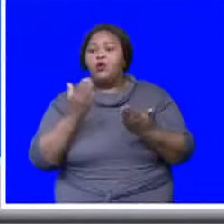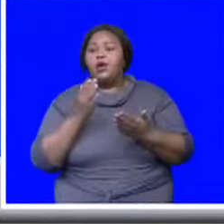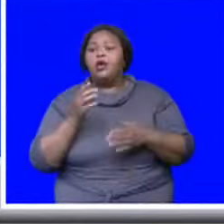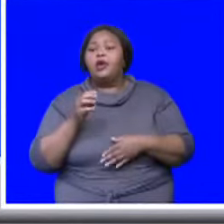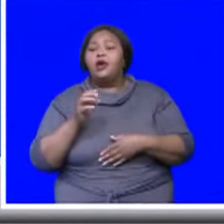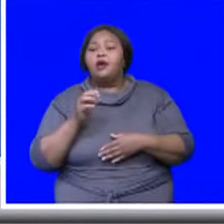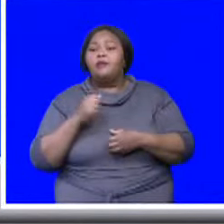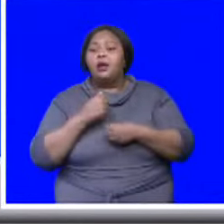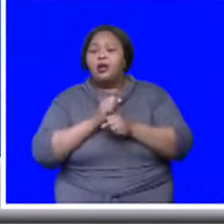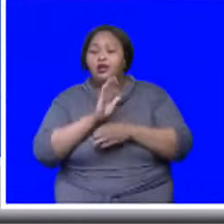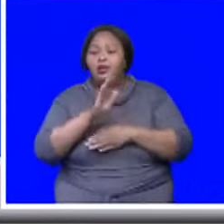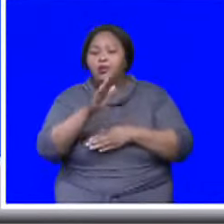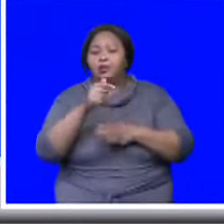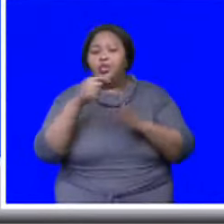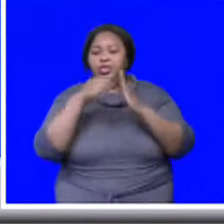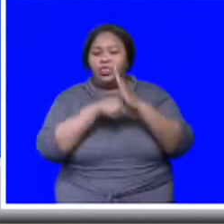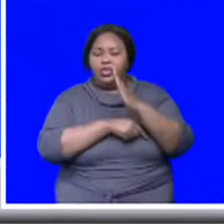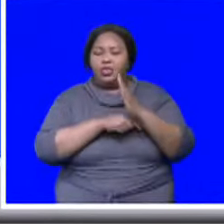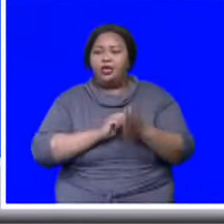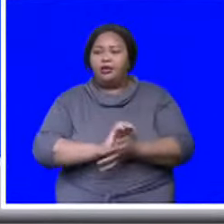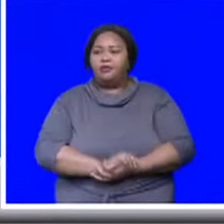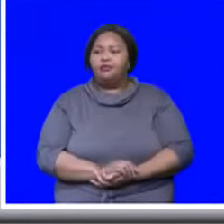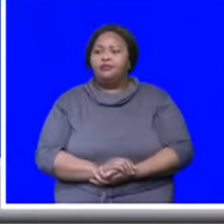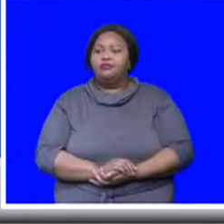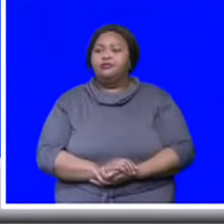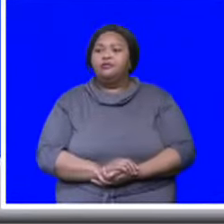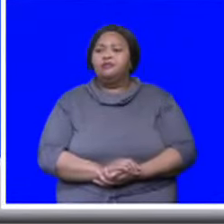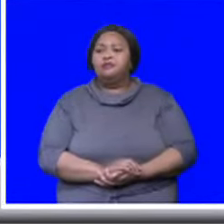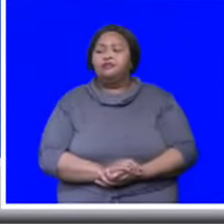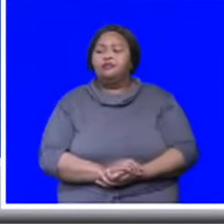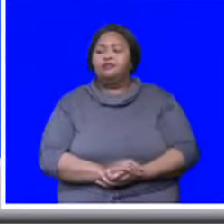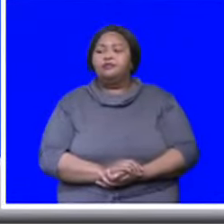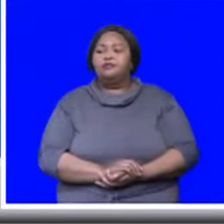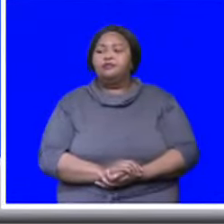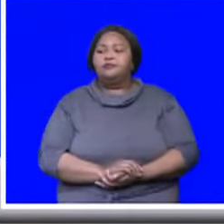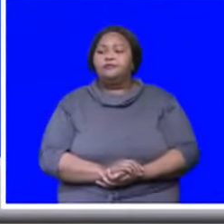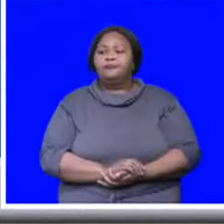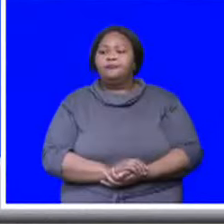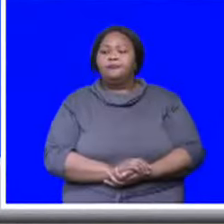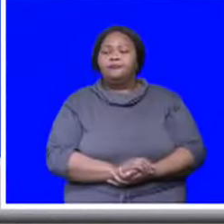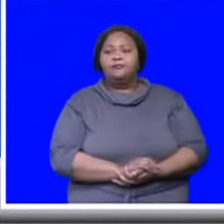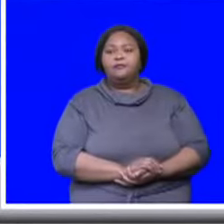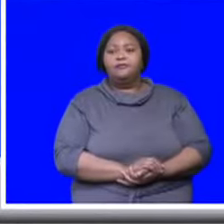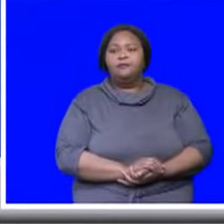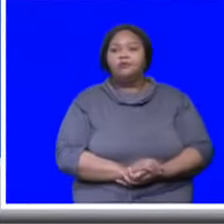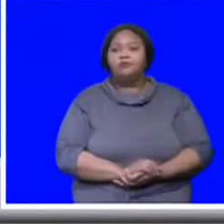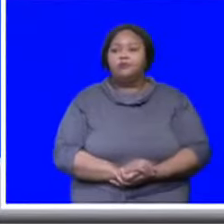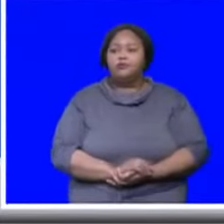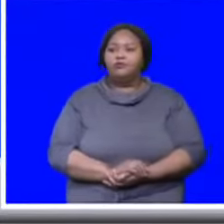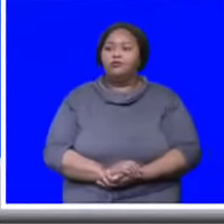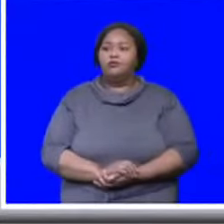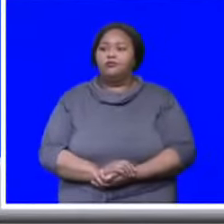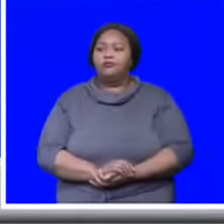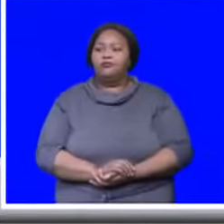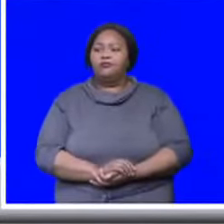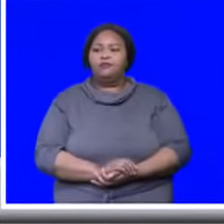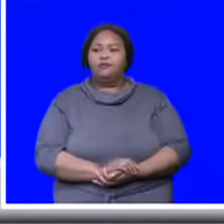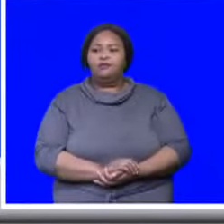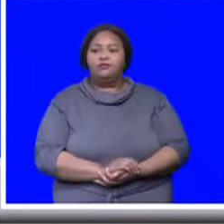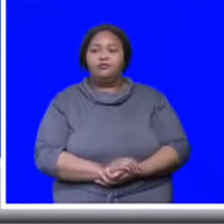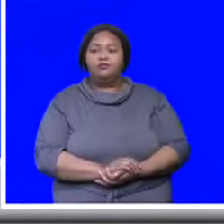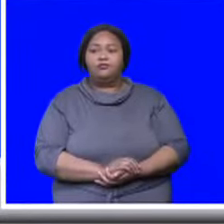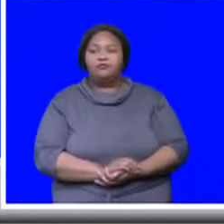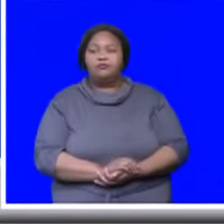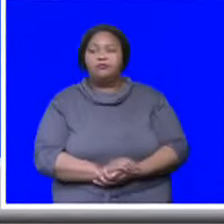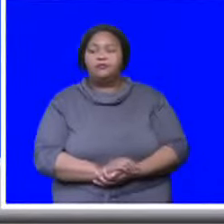And what has been collectively committed to goes some way, but certainly not all the way, to keeping 1.5 within